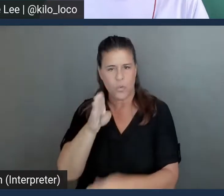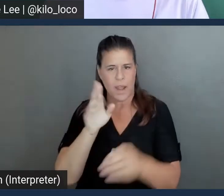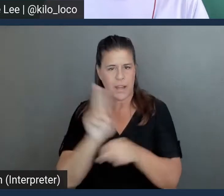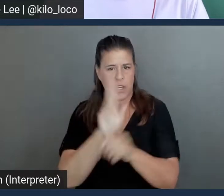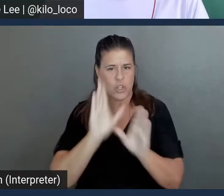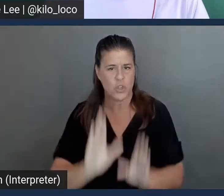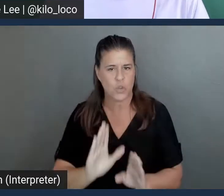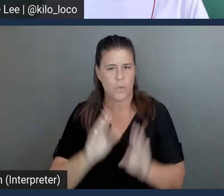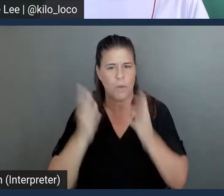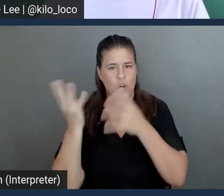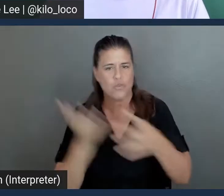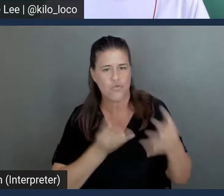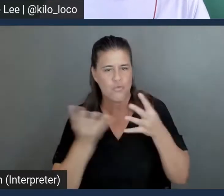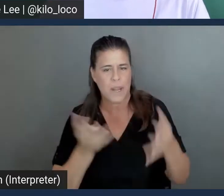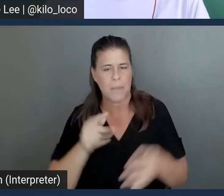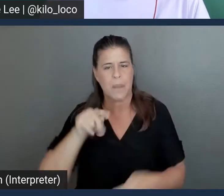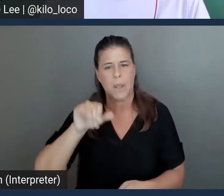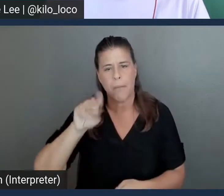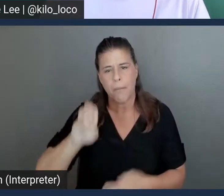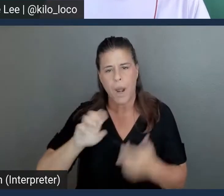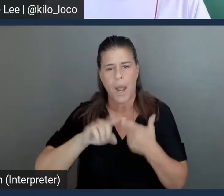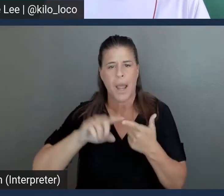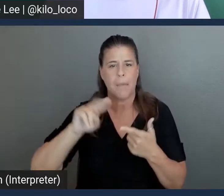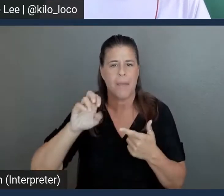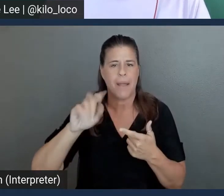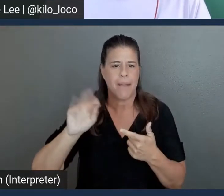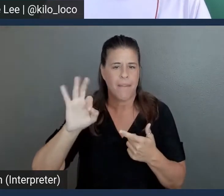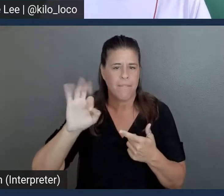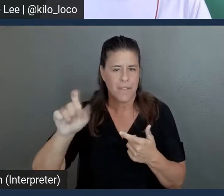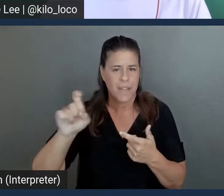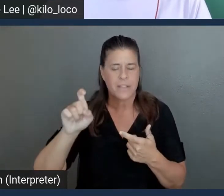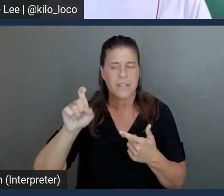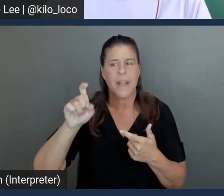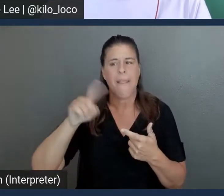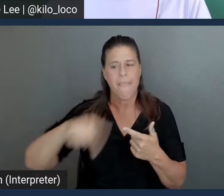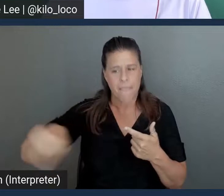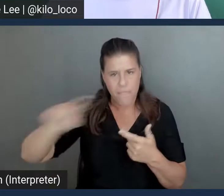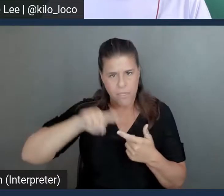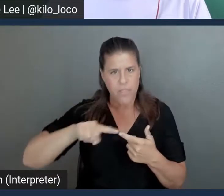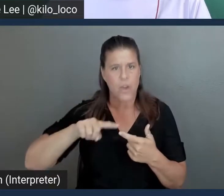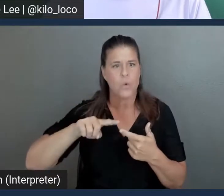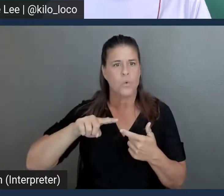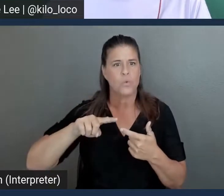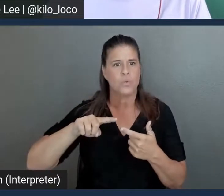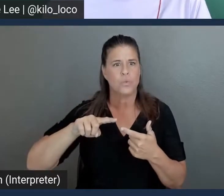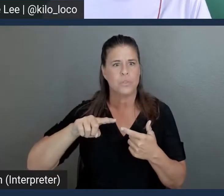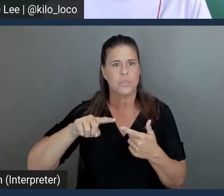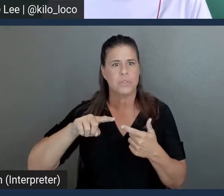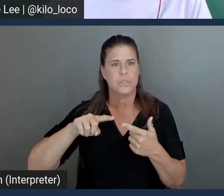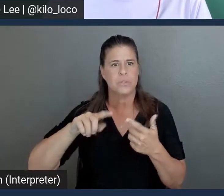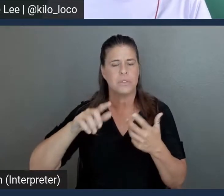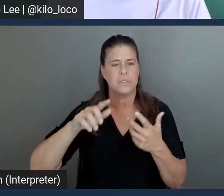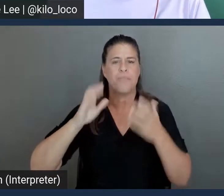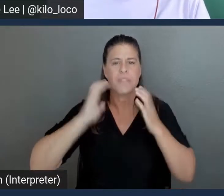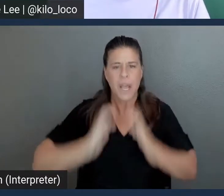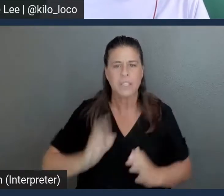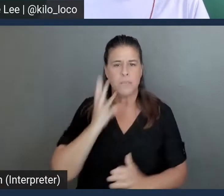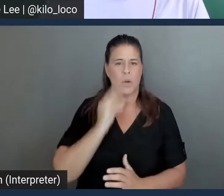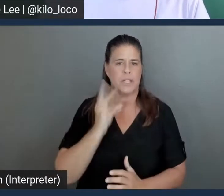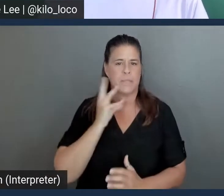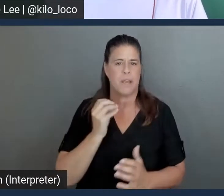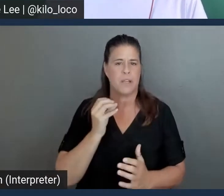sites out there, the Prime Videos, the Netflixes. These wars are won by customer experience